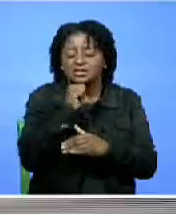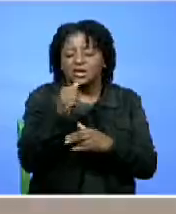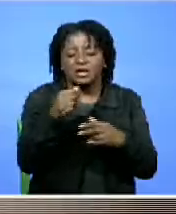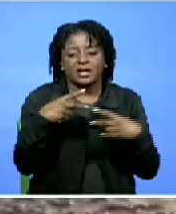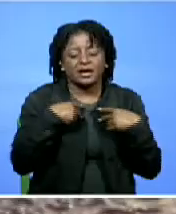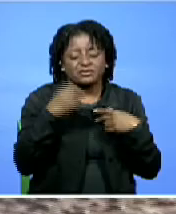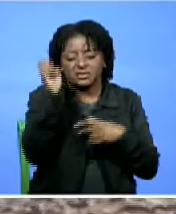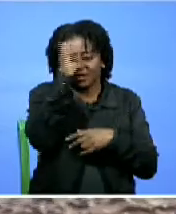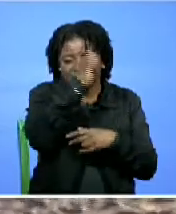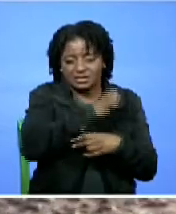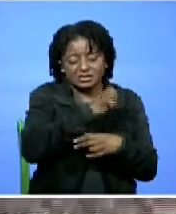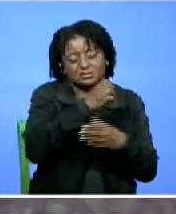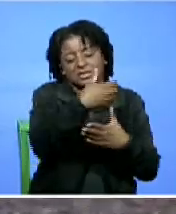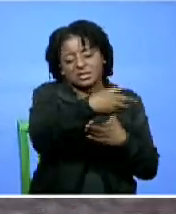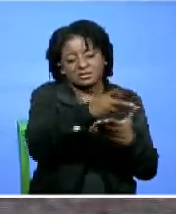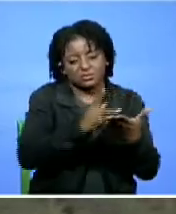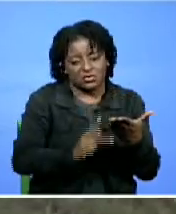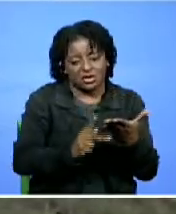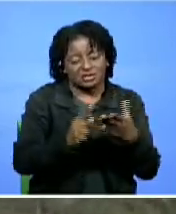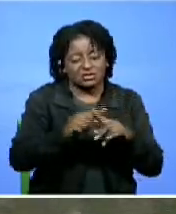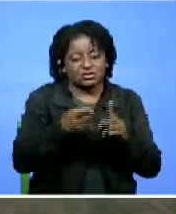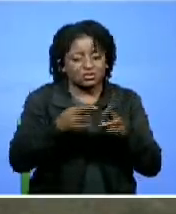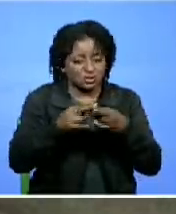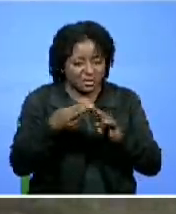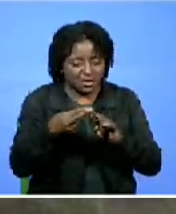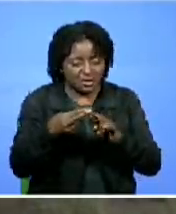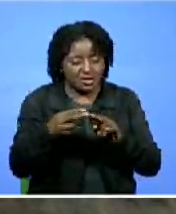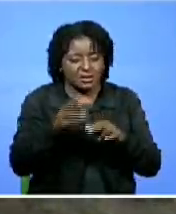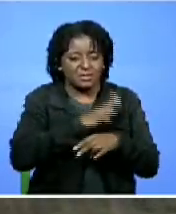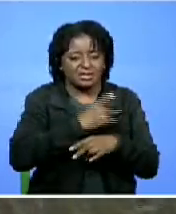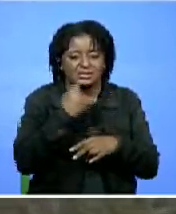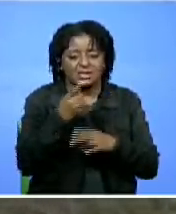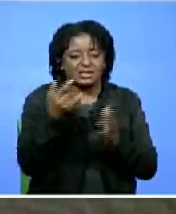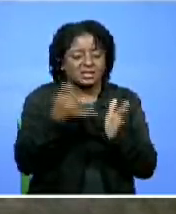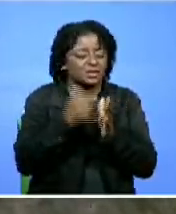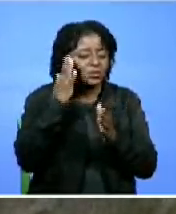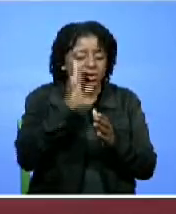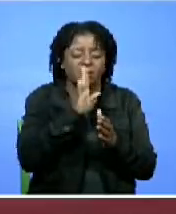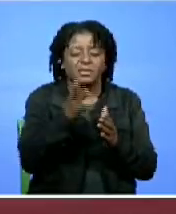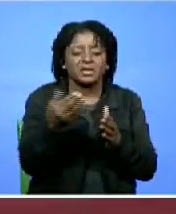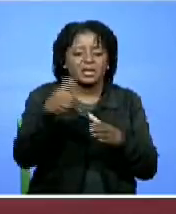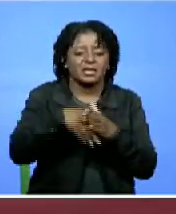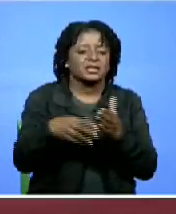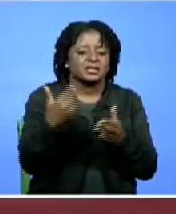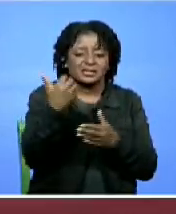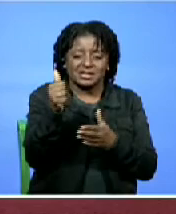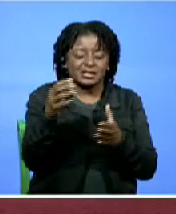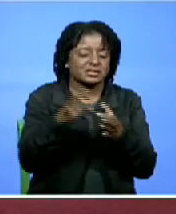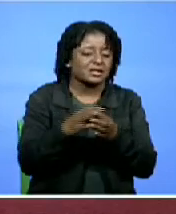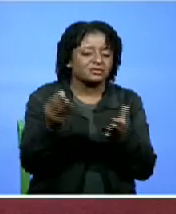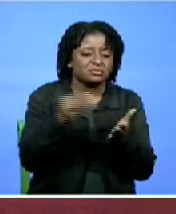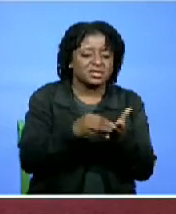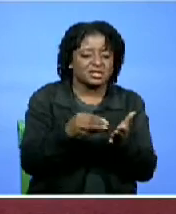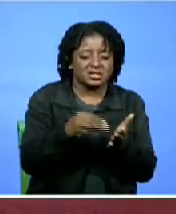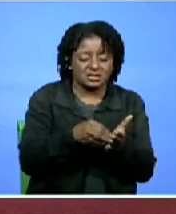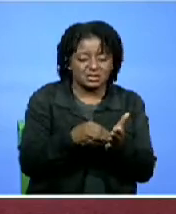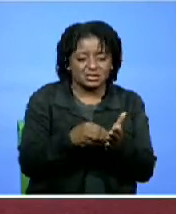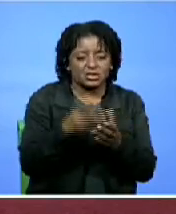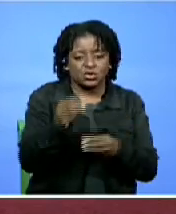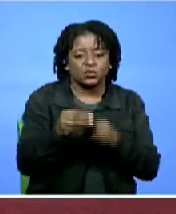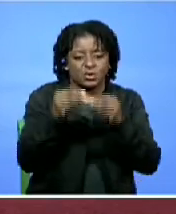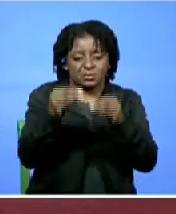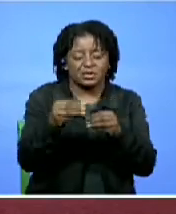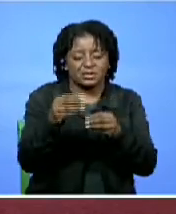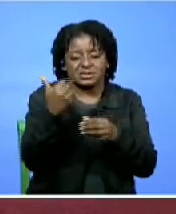estimated price tag to repair those roads, Bannister says it will be in the tens of millions. We put $10 million a year into Barmex, which